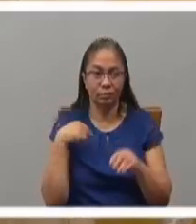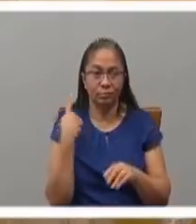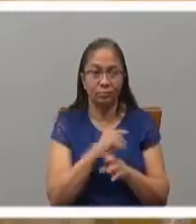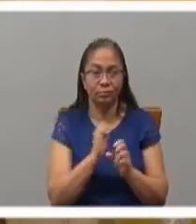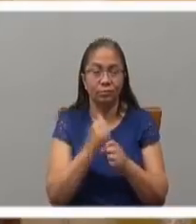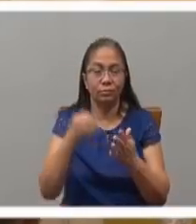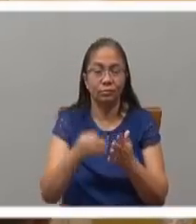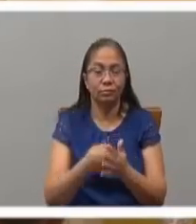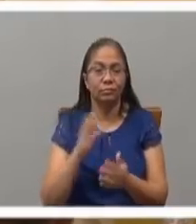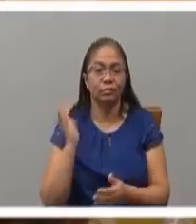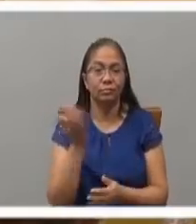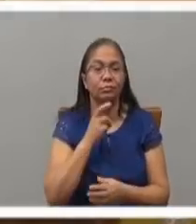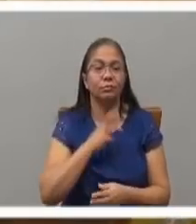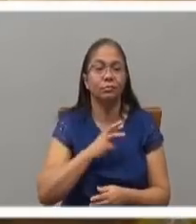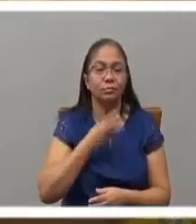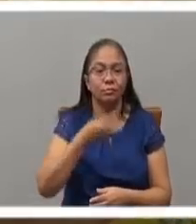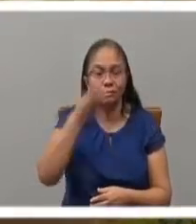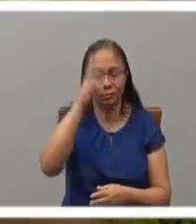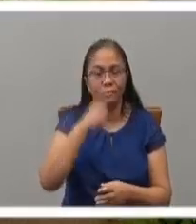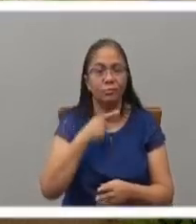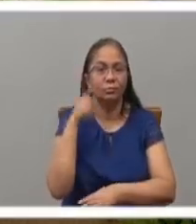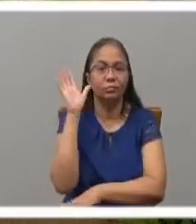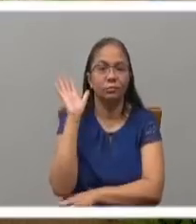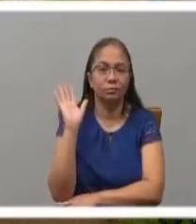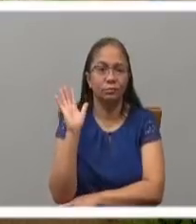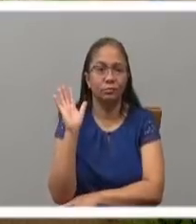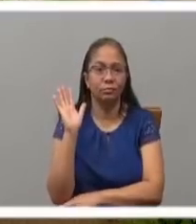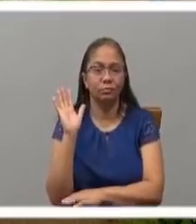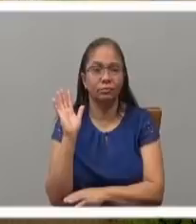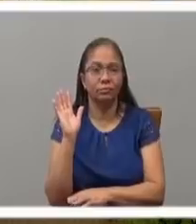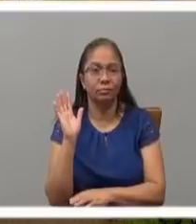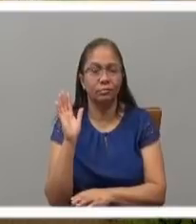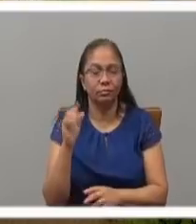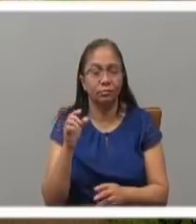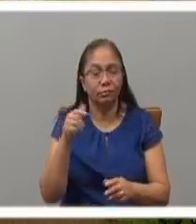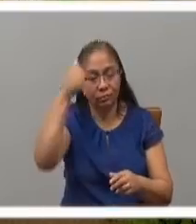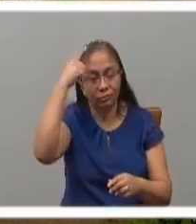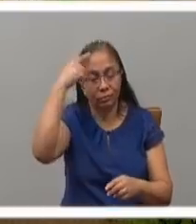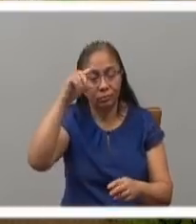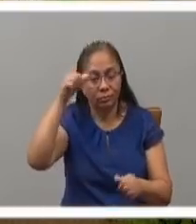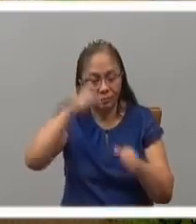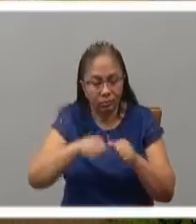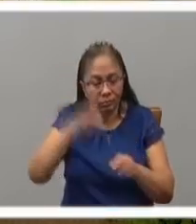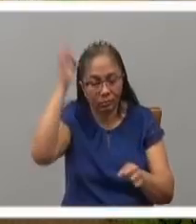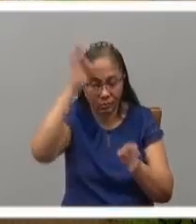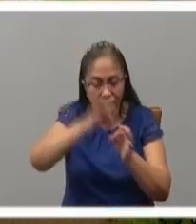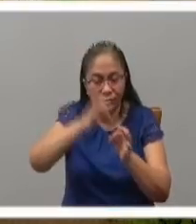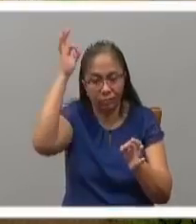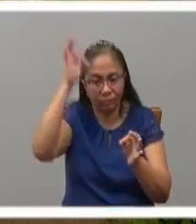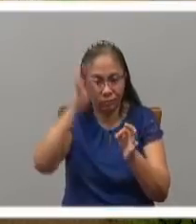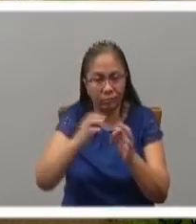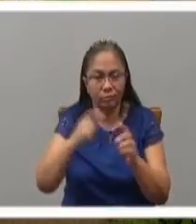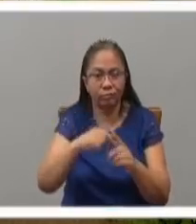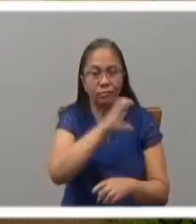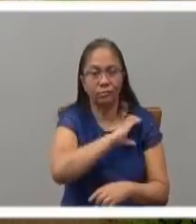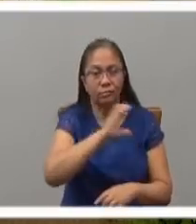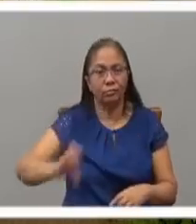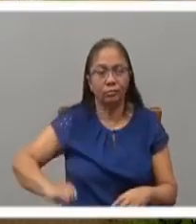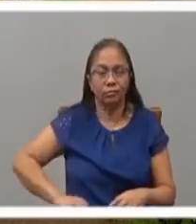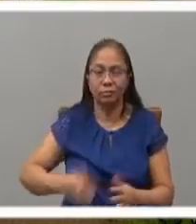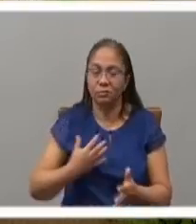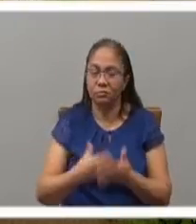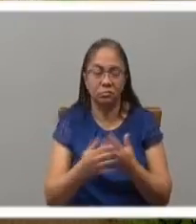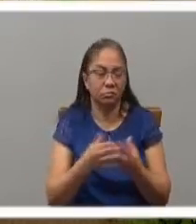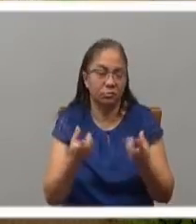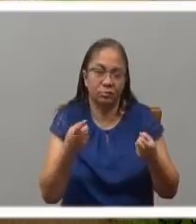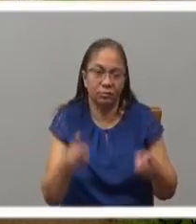renew our baptismal promises, our baptismal promise to remain faithful and loyal and committed to Christ, come what